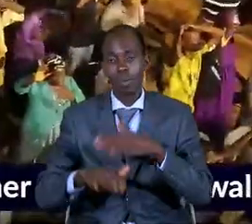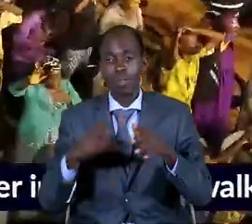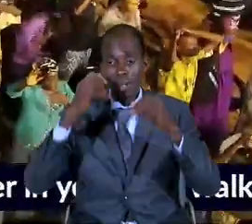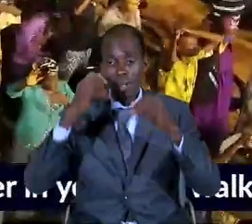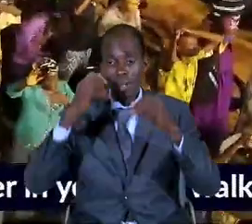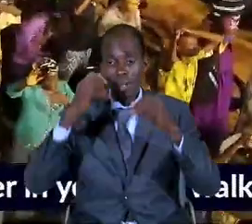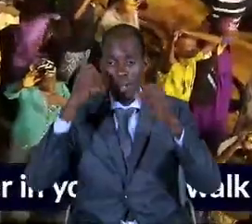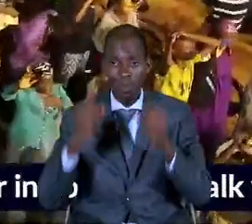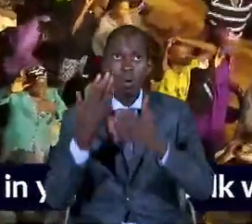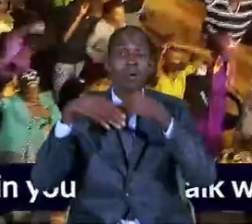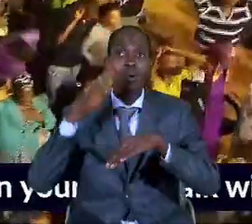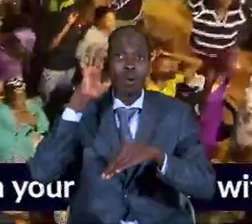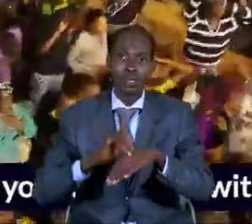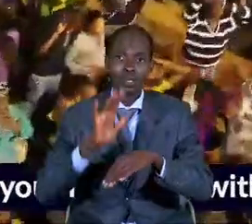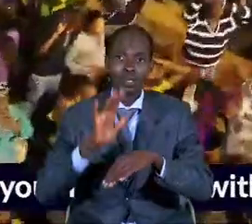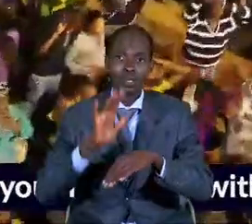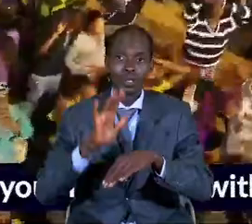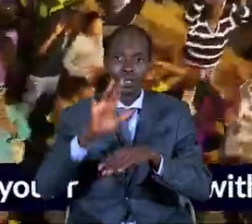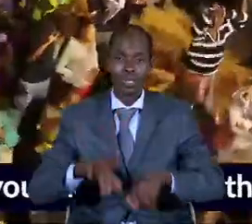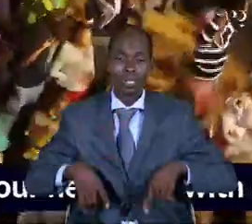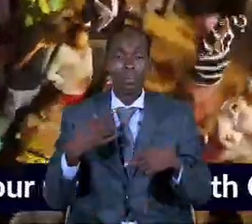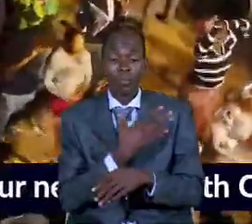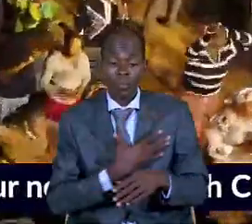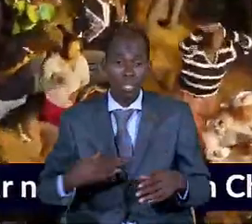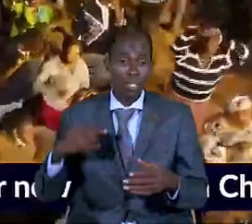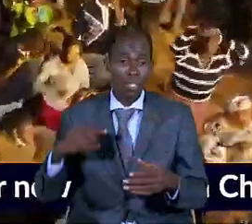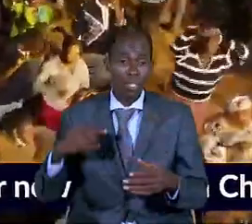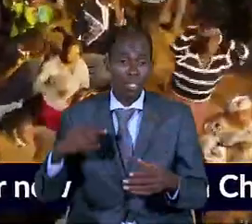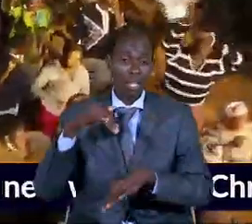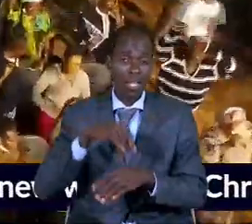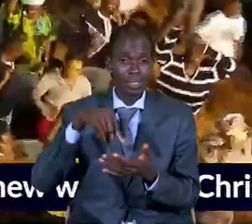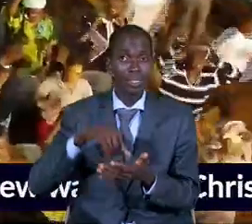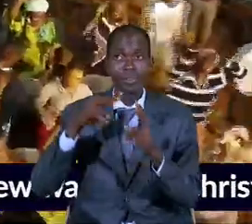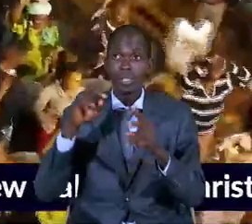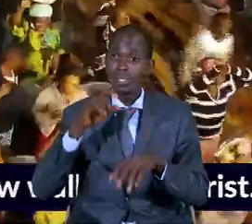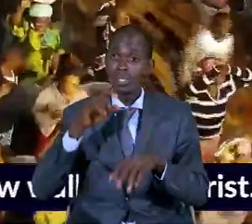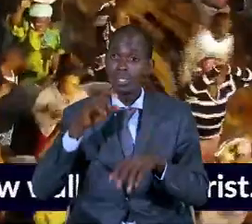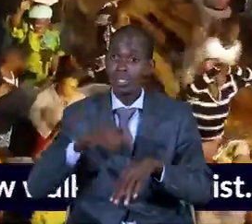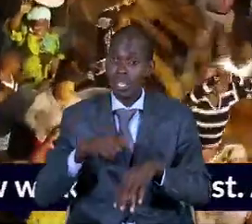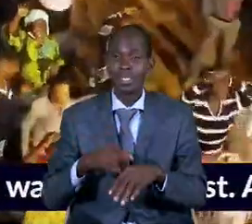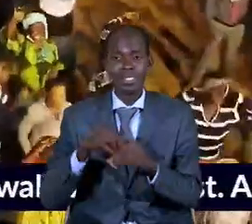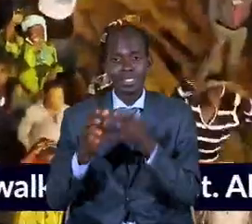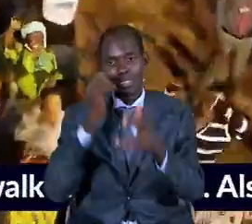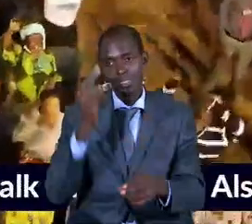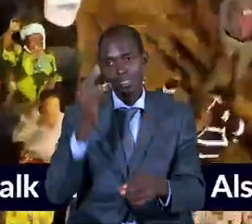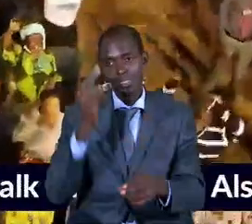heaven is going to touch your life at this very time in Jesus'